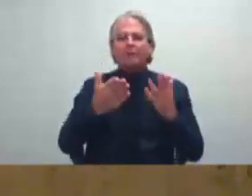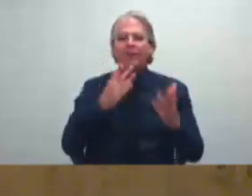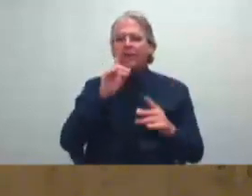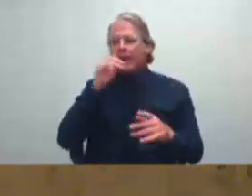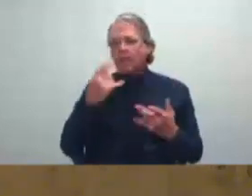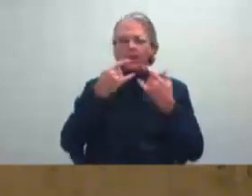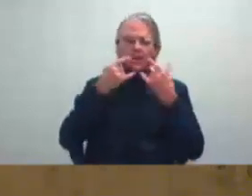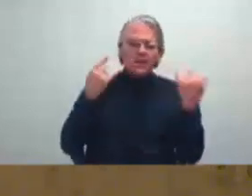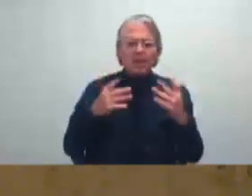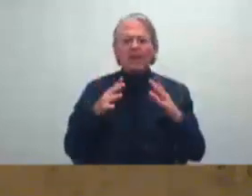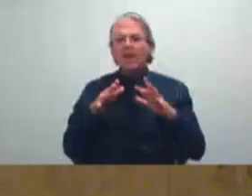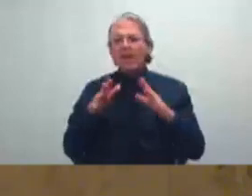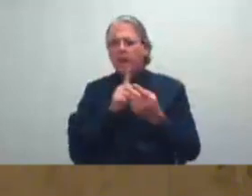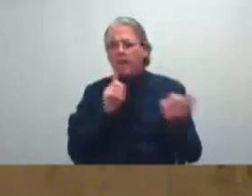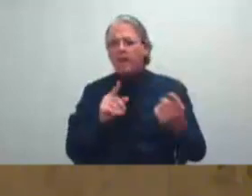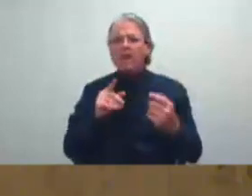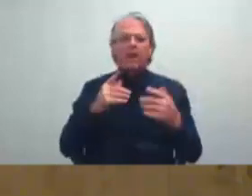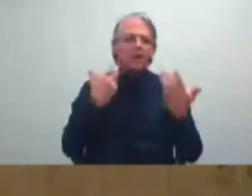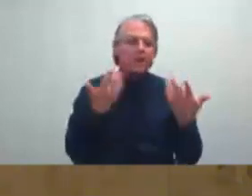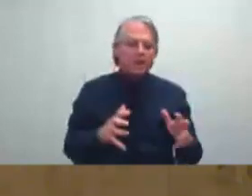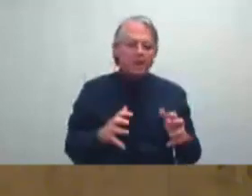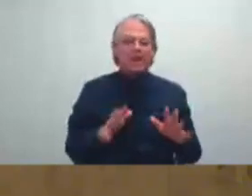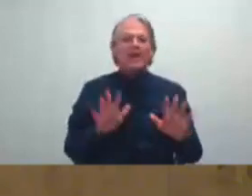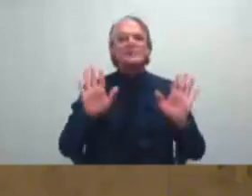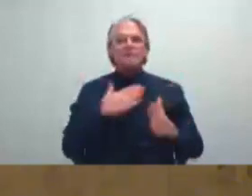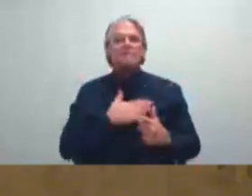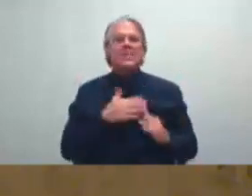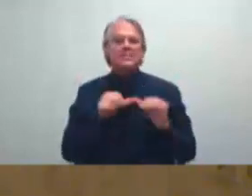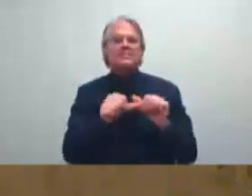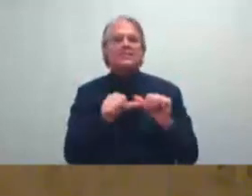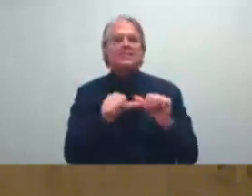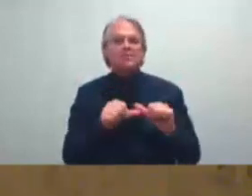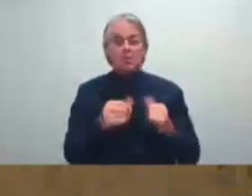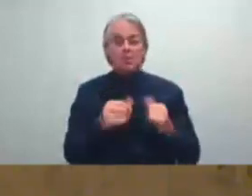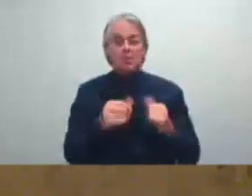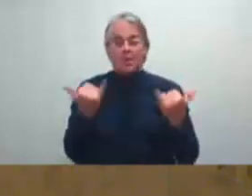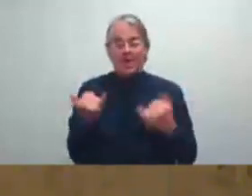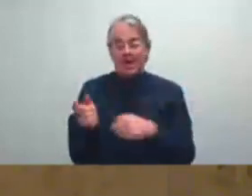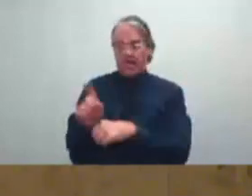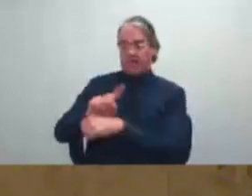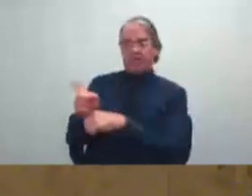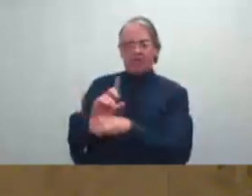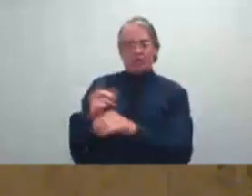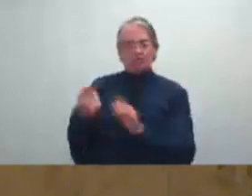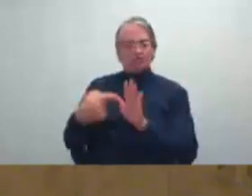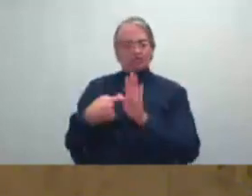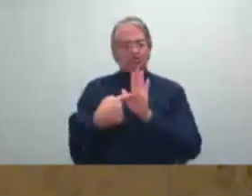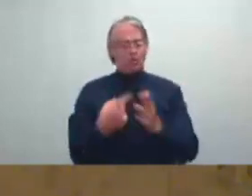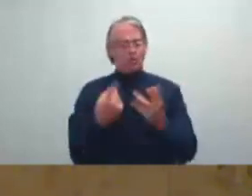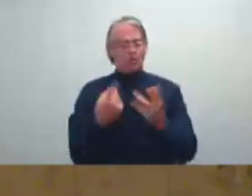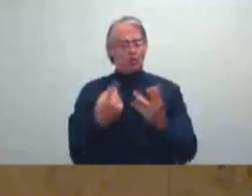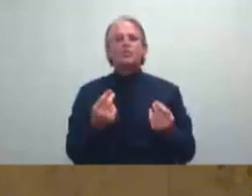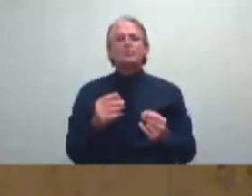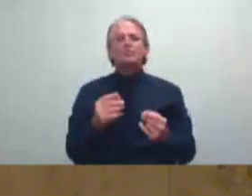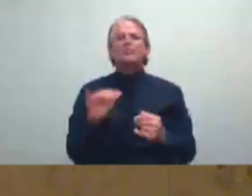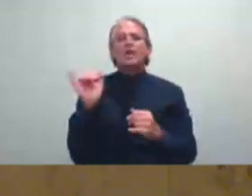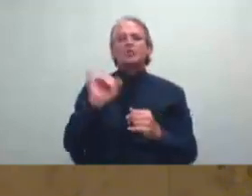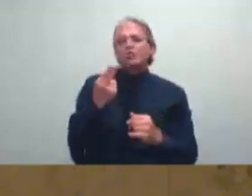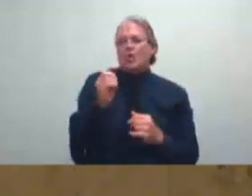a tool to do it now and follow. And I think, Heather, you made a great point. I also want to specify, but also